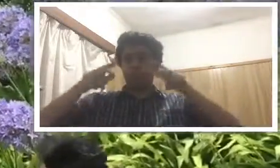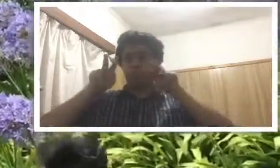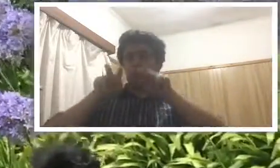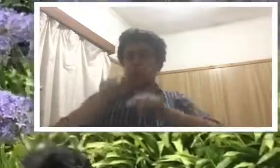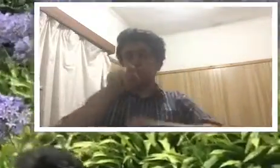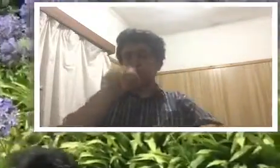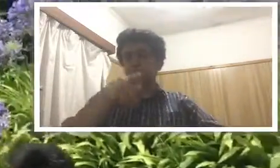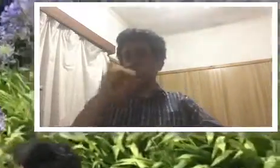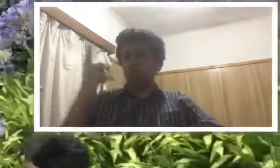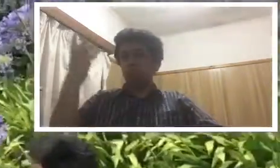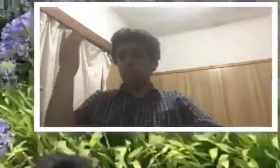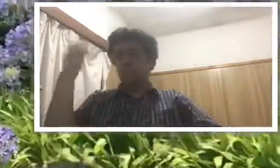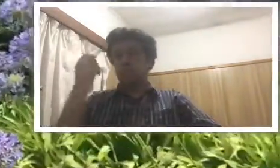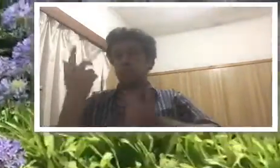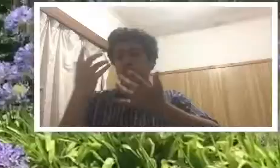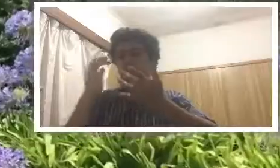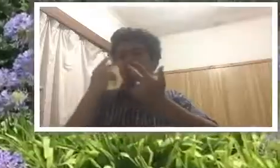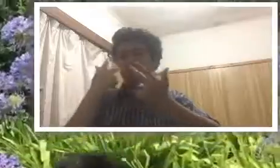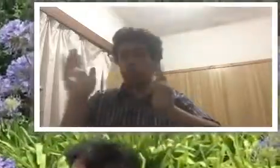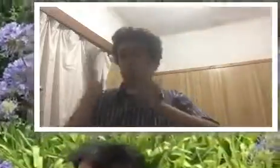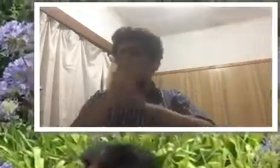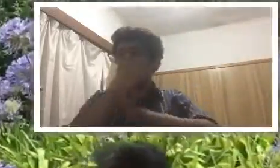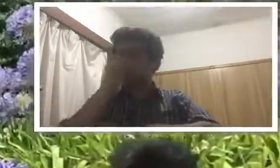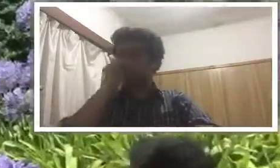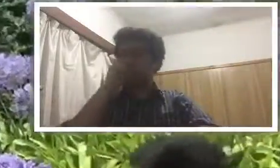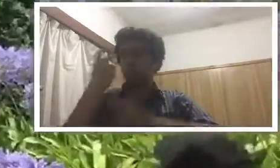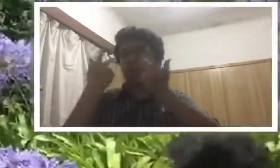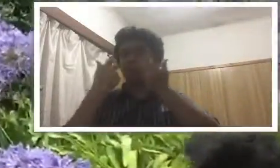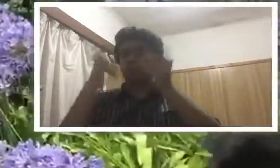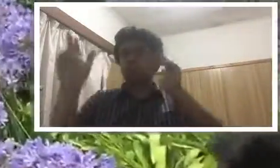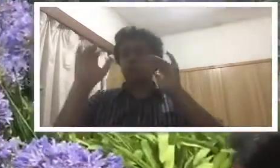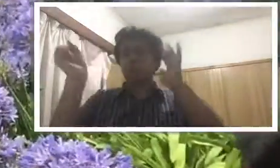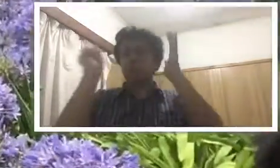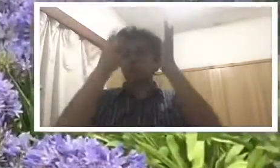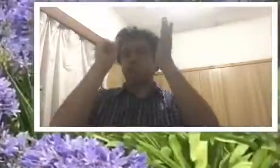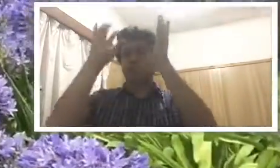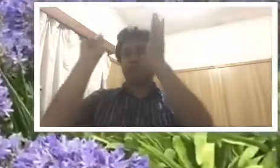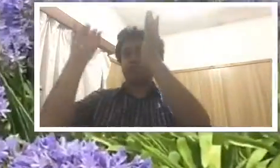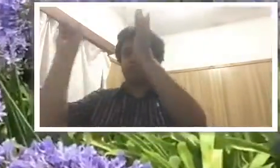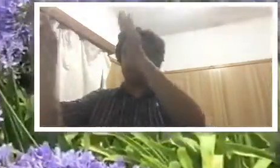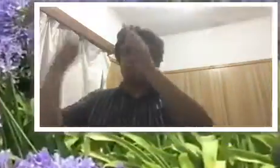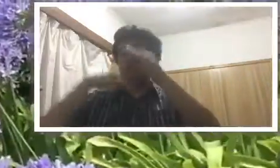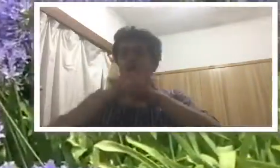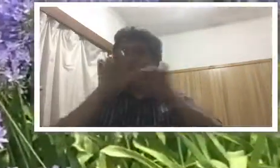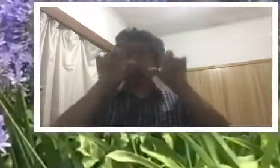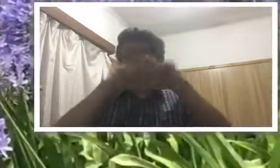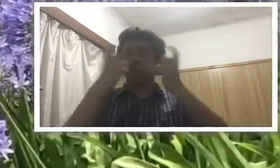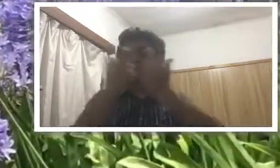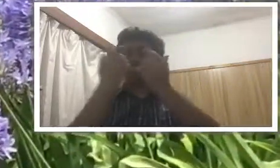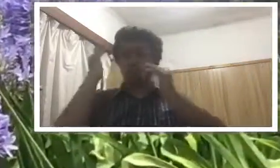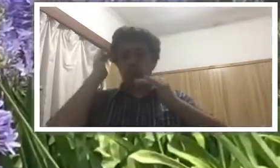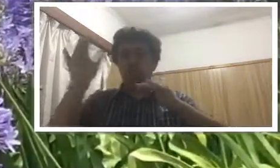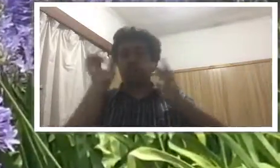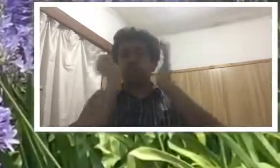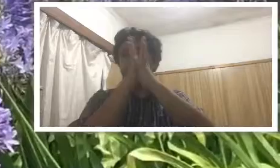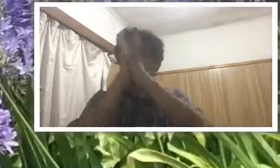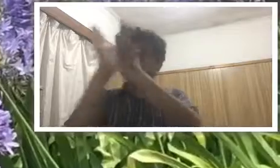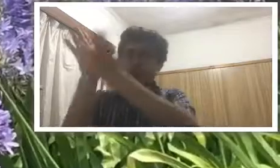education. There are many ways in which students' work can be recognized and